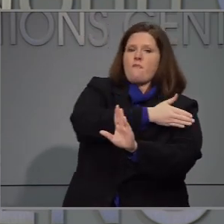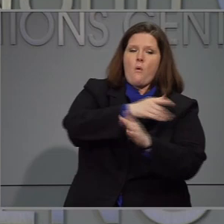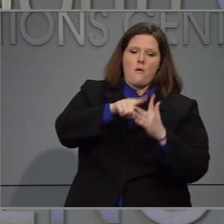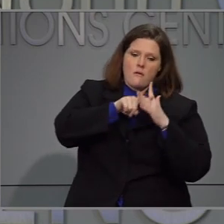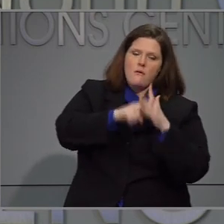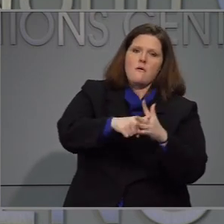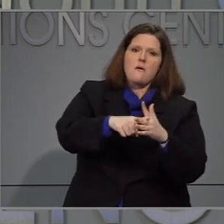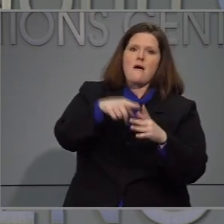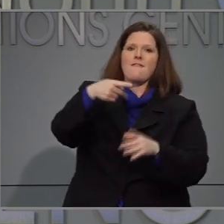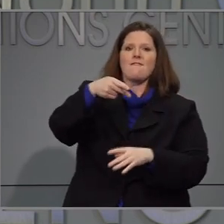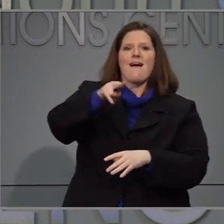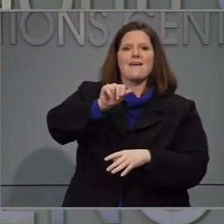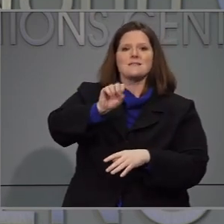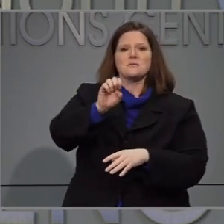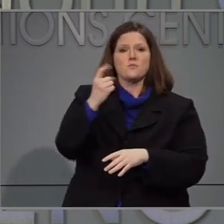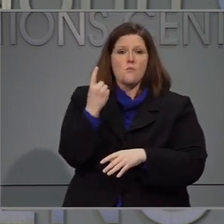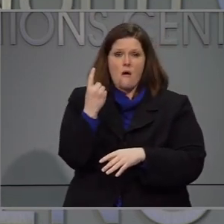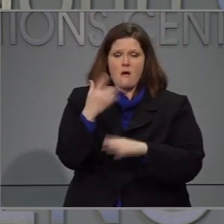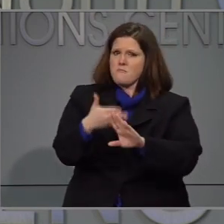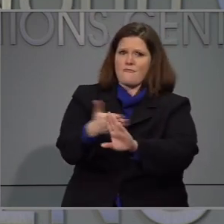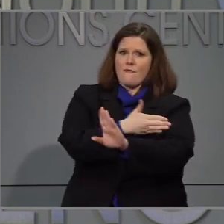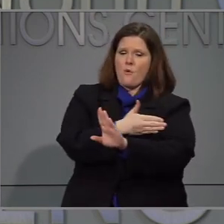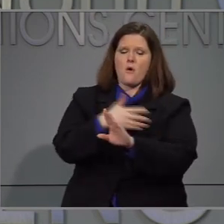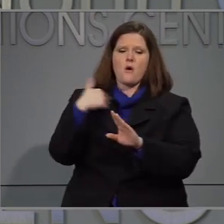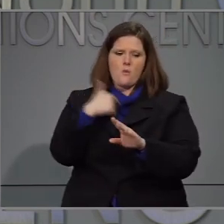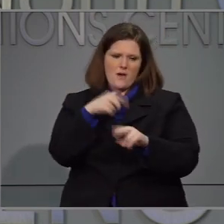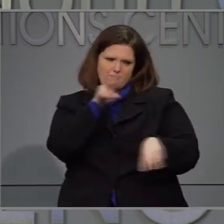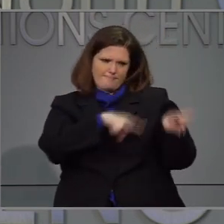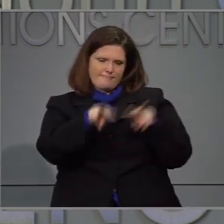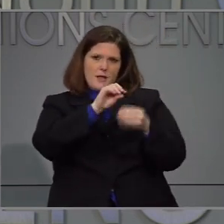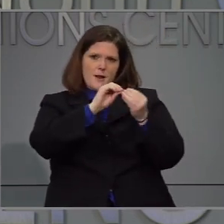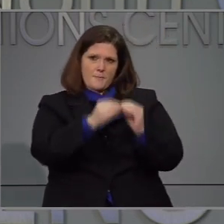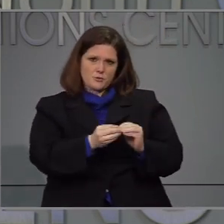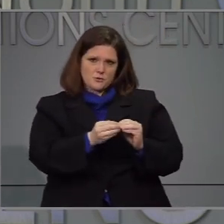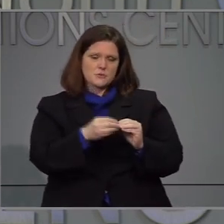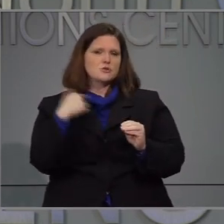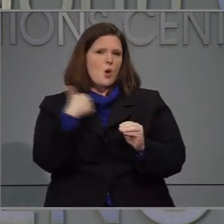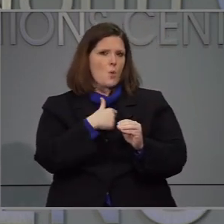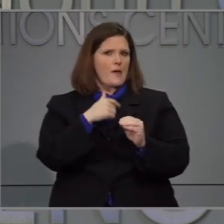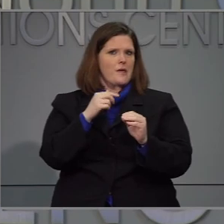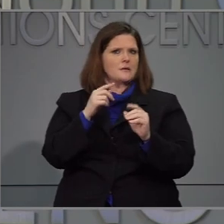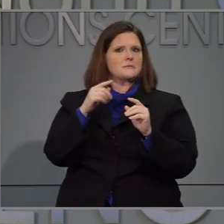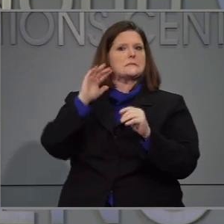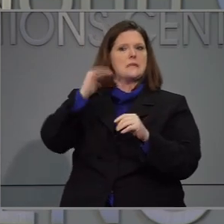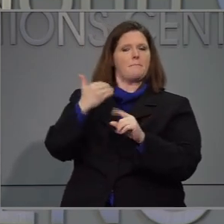at this point hopeful that we can. Thank you. Next question.